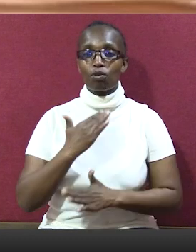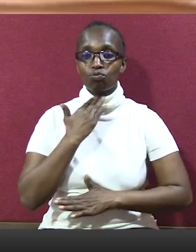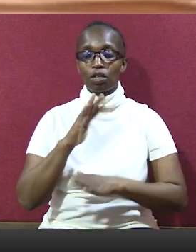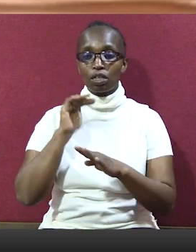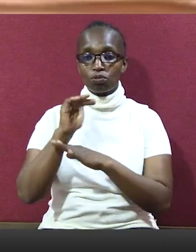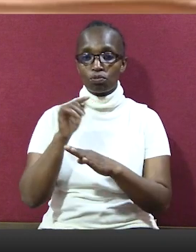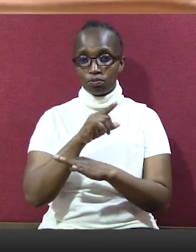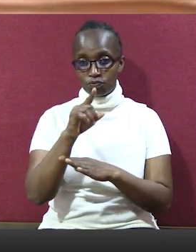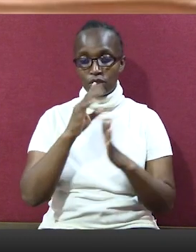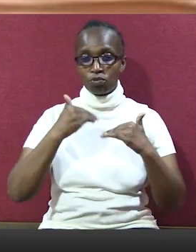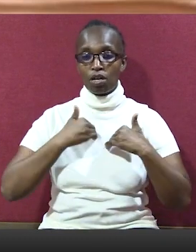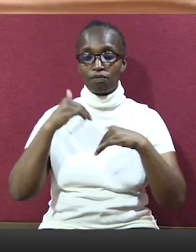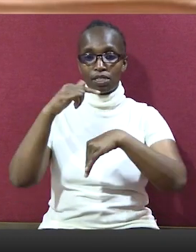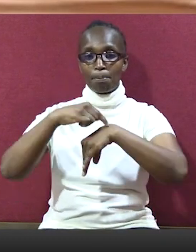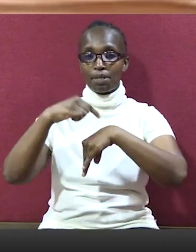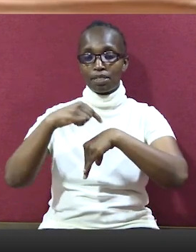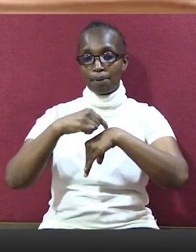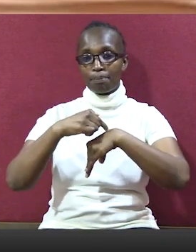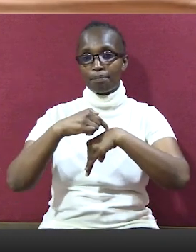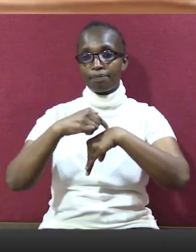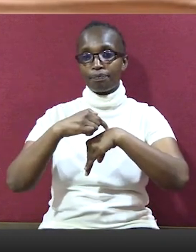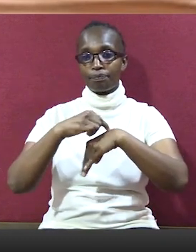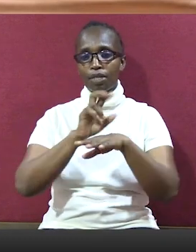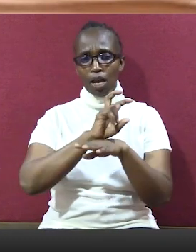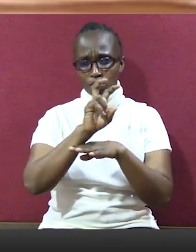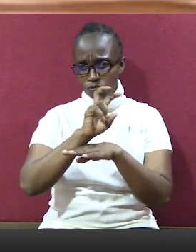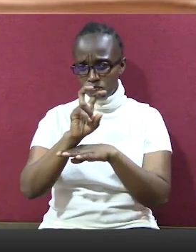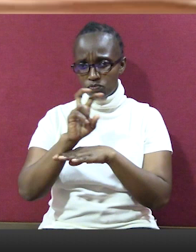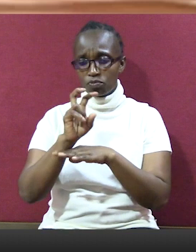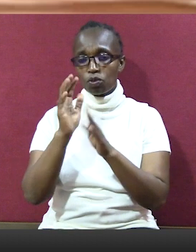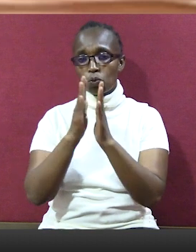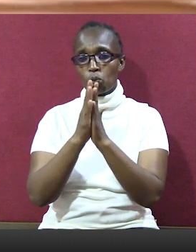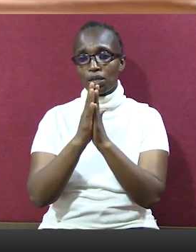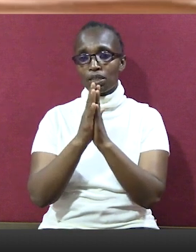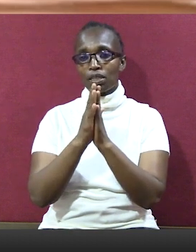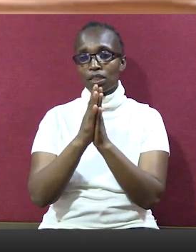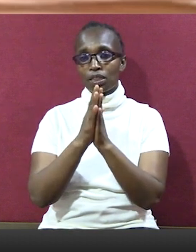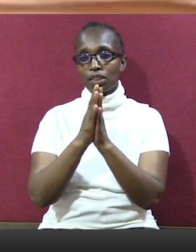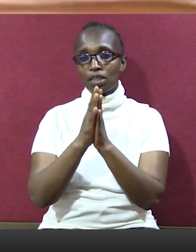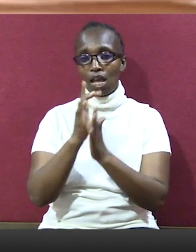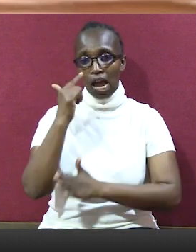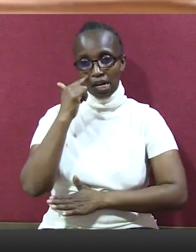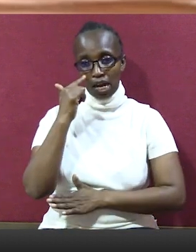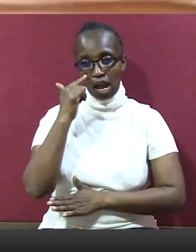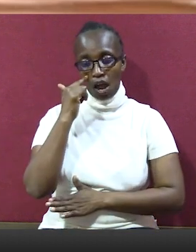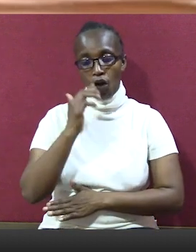Ambassador, I want to ask you to spare some time also and look with an eye